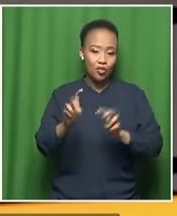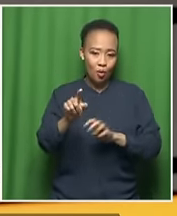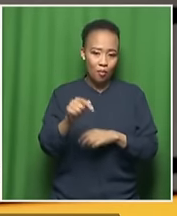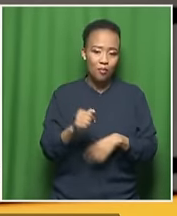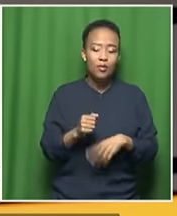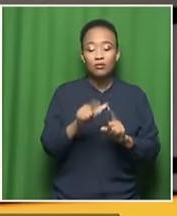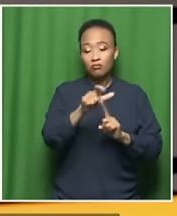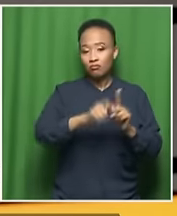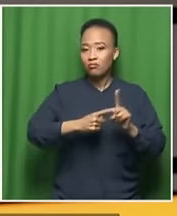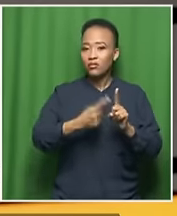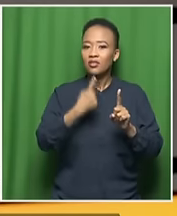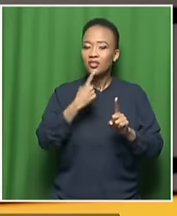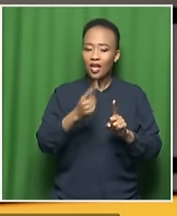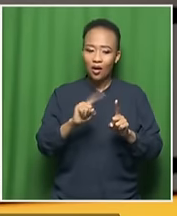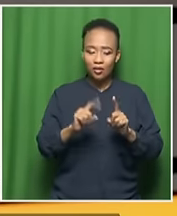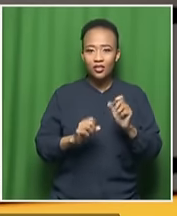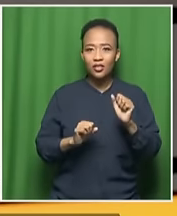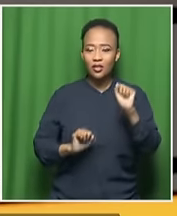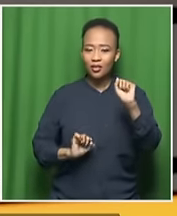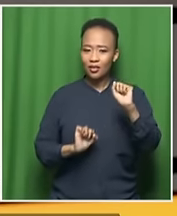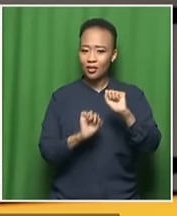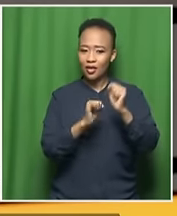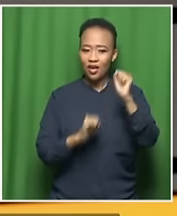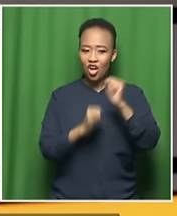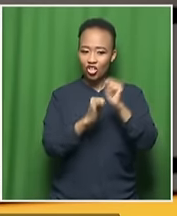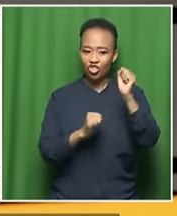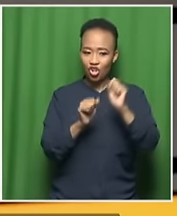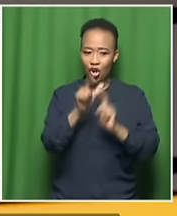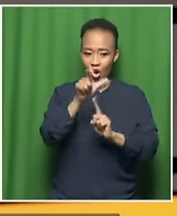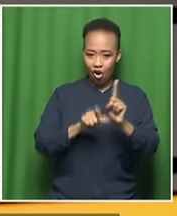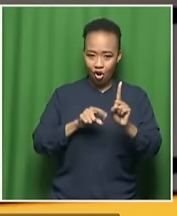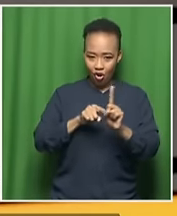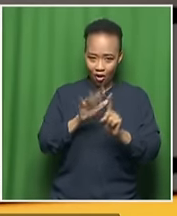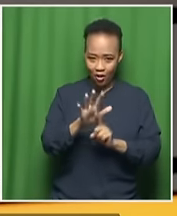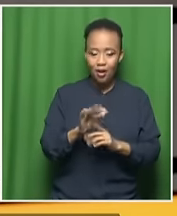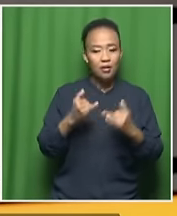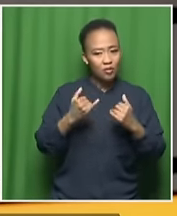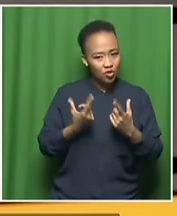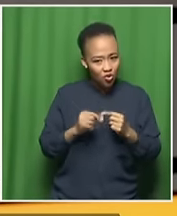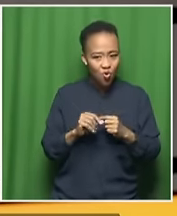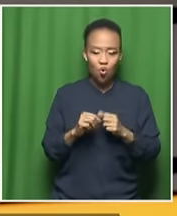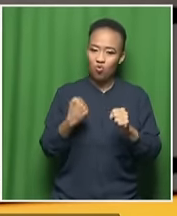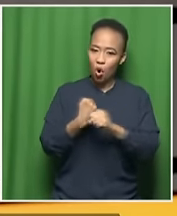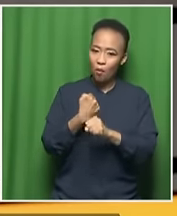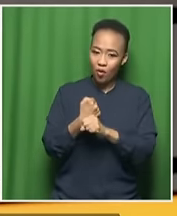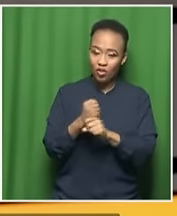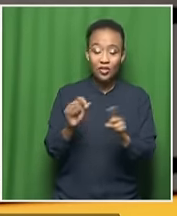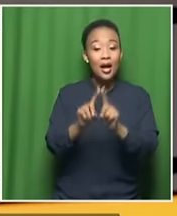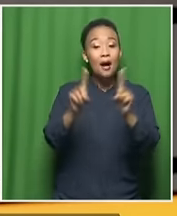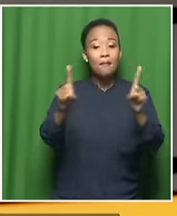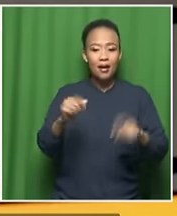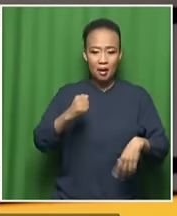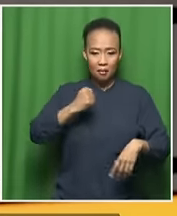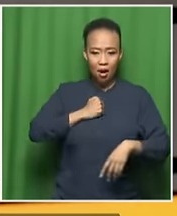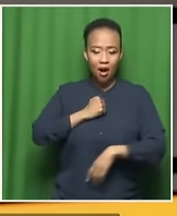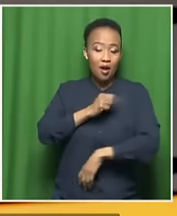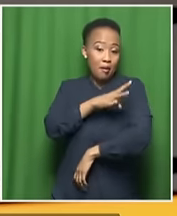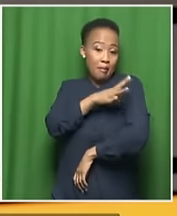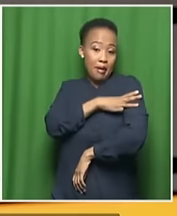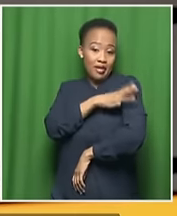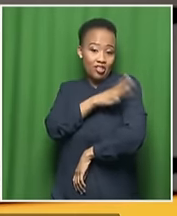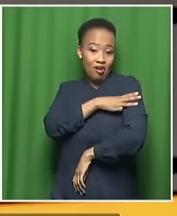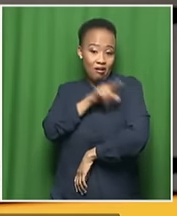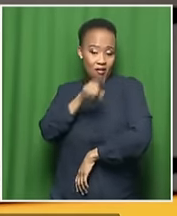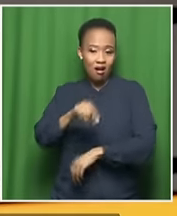engineer. I have to take the responsibility for certain operations, but my manager, he is an affirmative